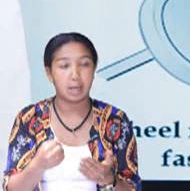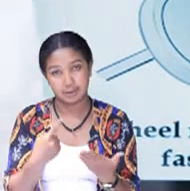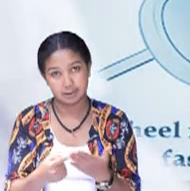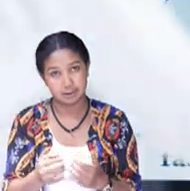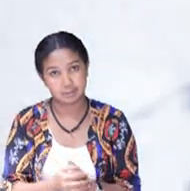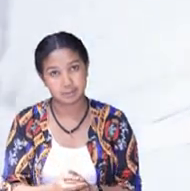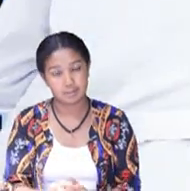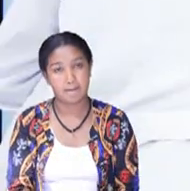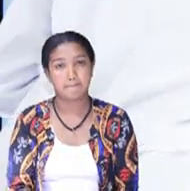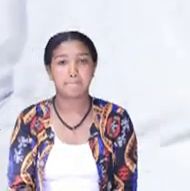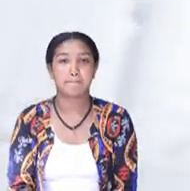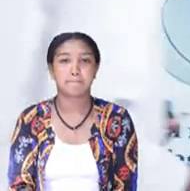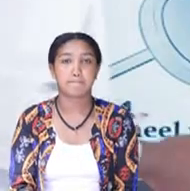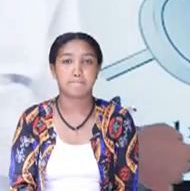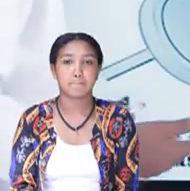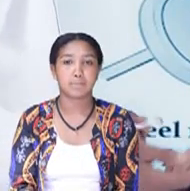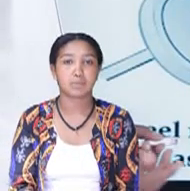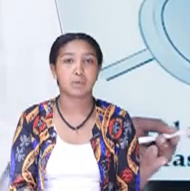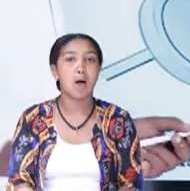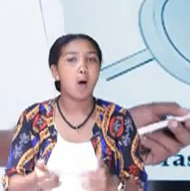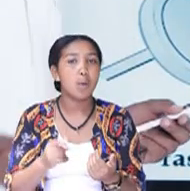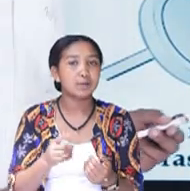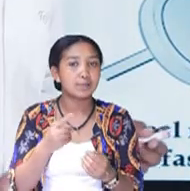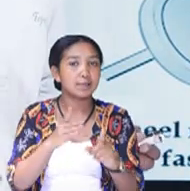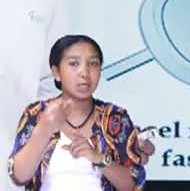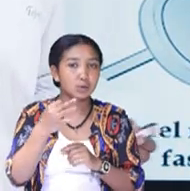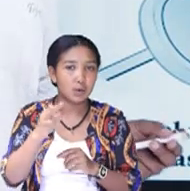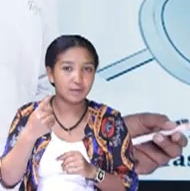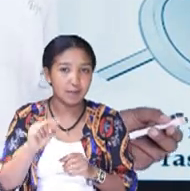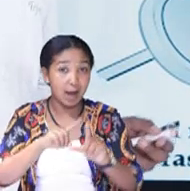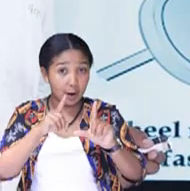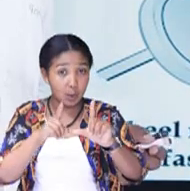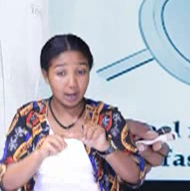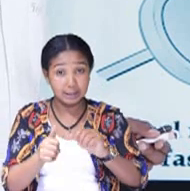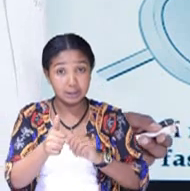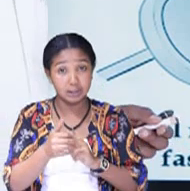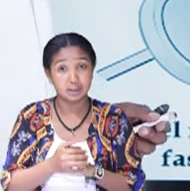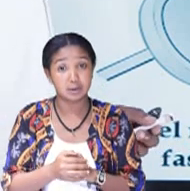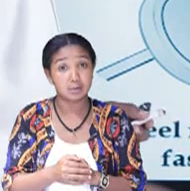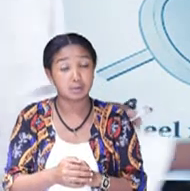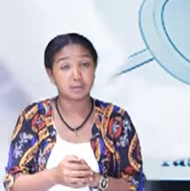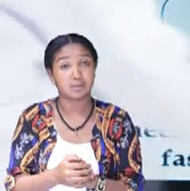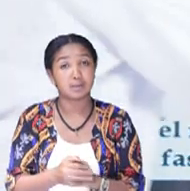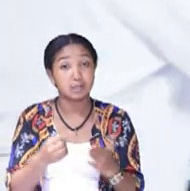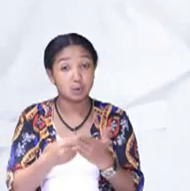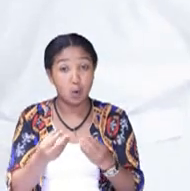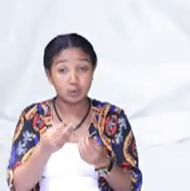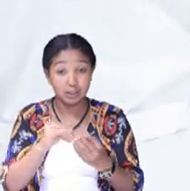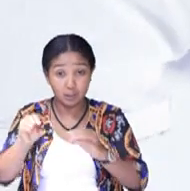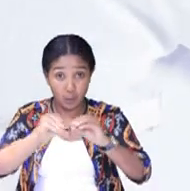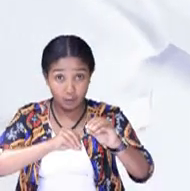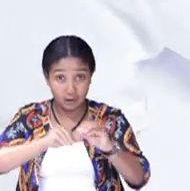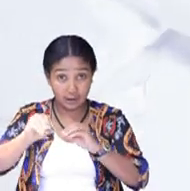this, in this direction. How about the direction of angular acceleration? Well, this object